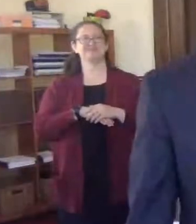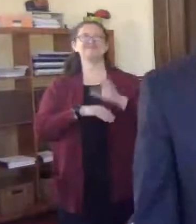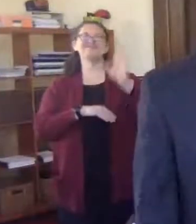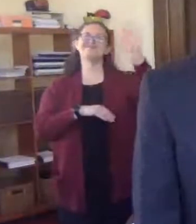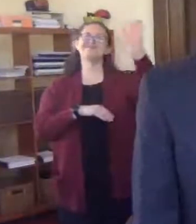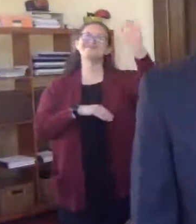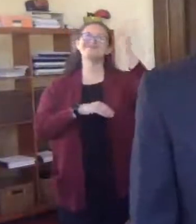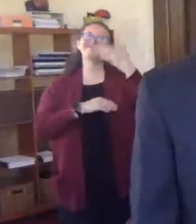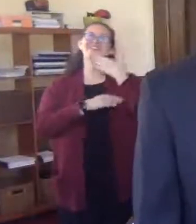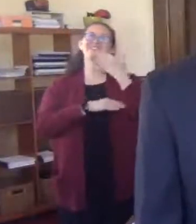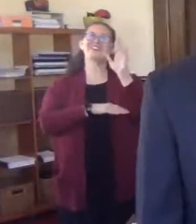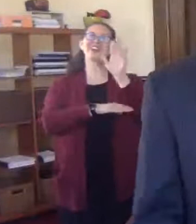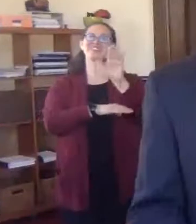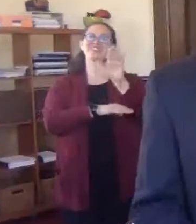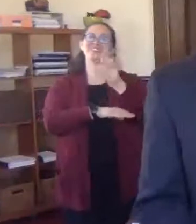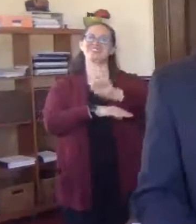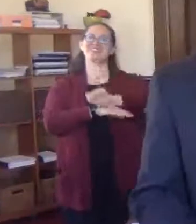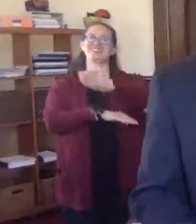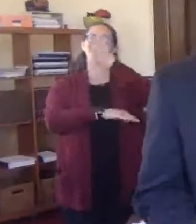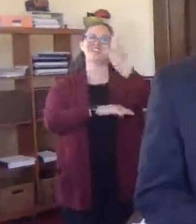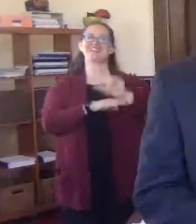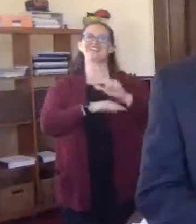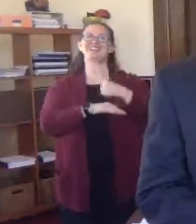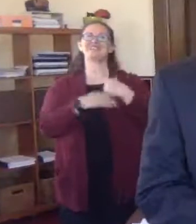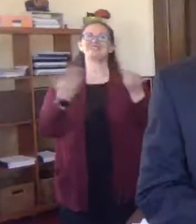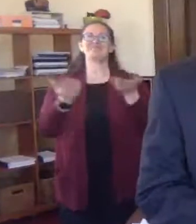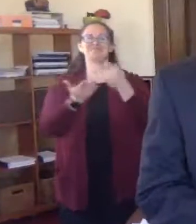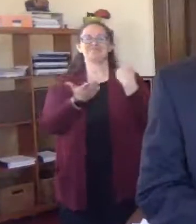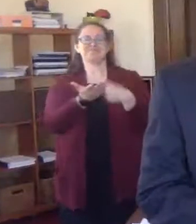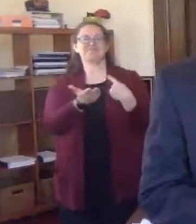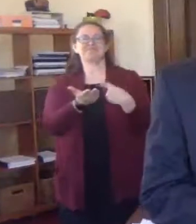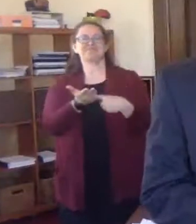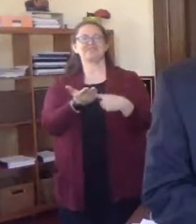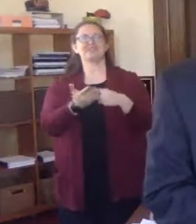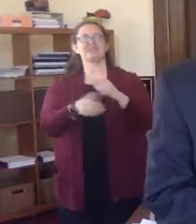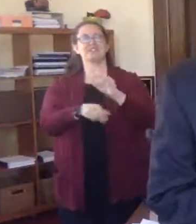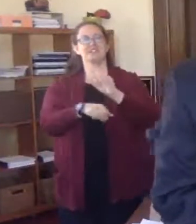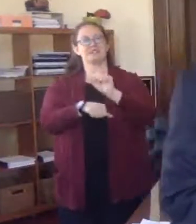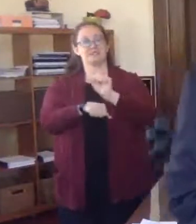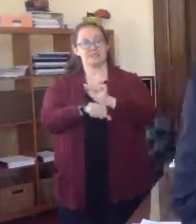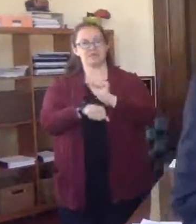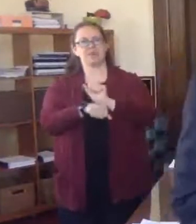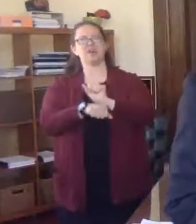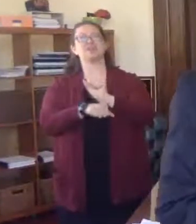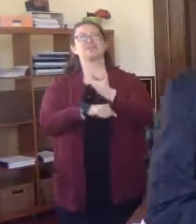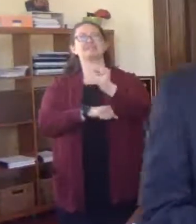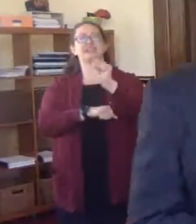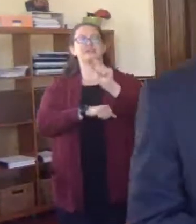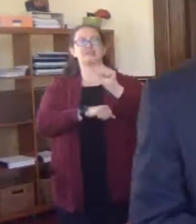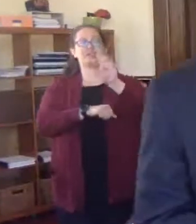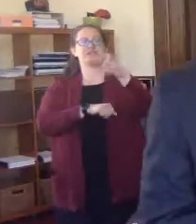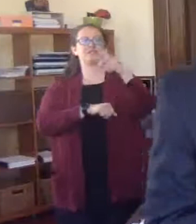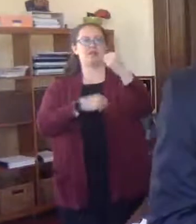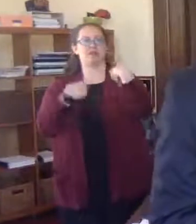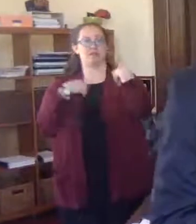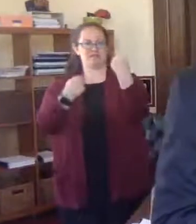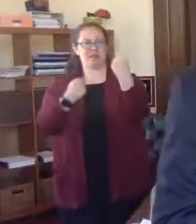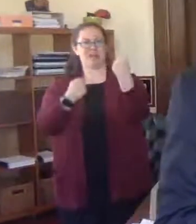Good afternoon, St. Louis. I'm here to talk a little about some of the work that the City of St. Louis Department of Health is doing